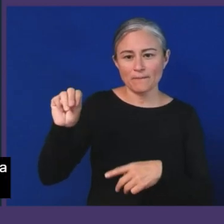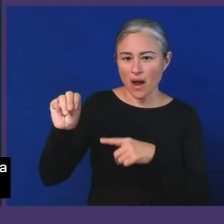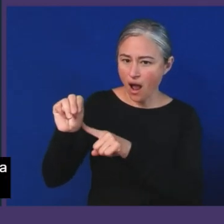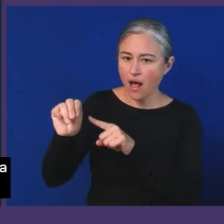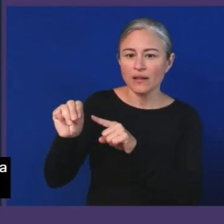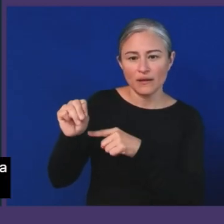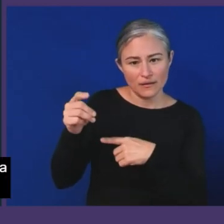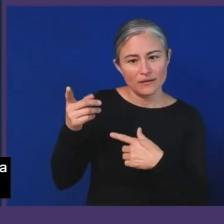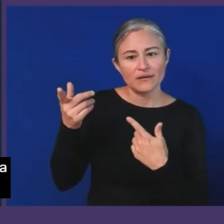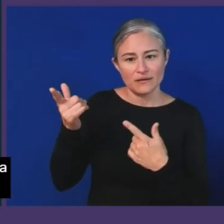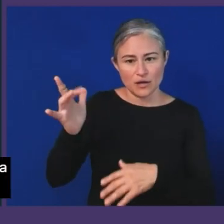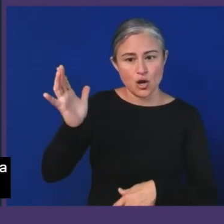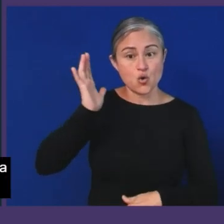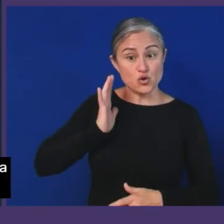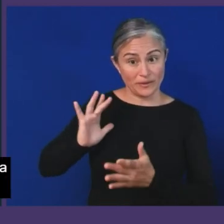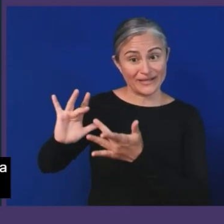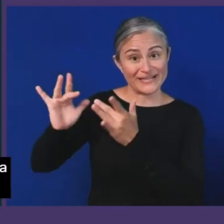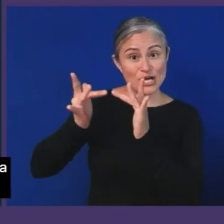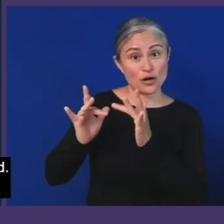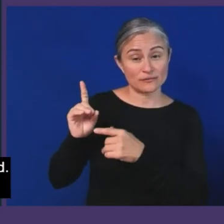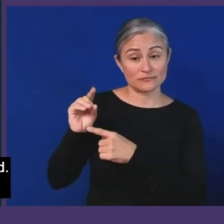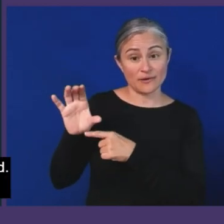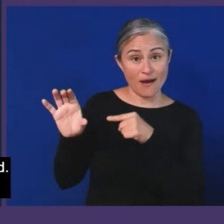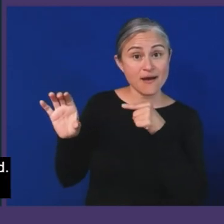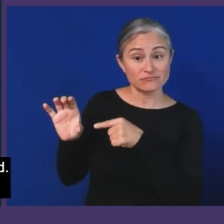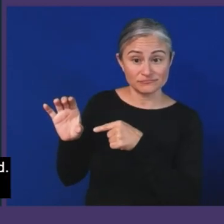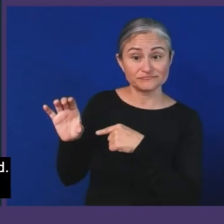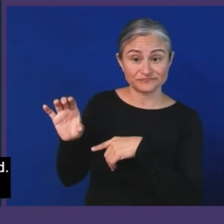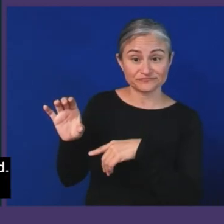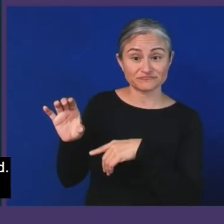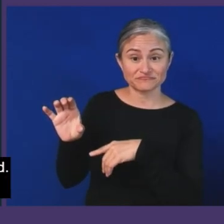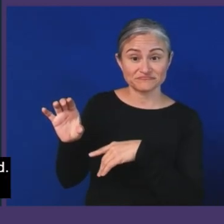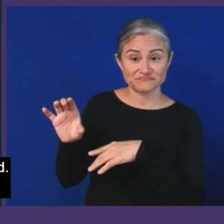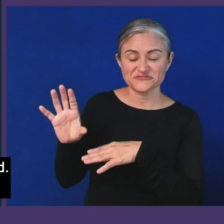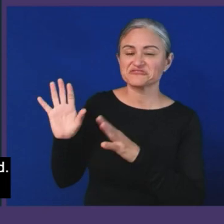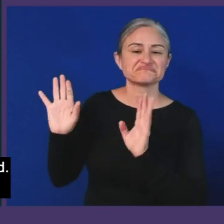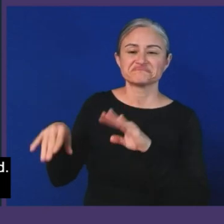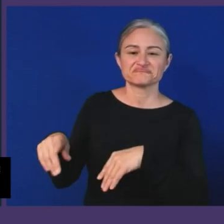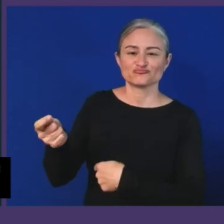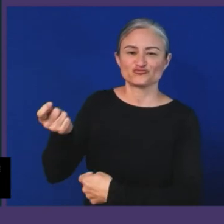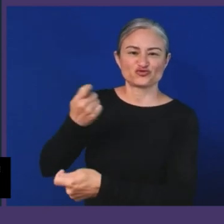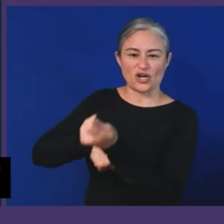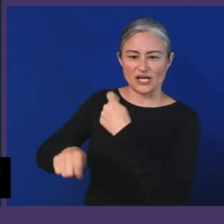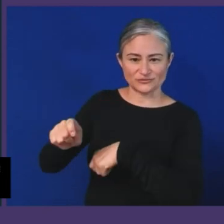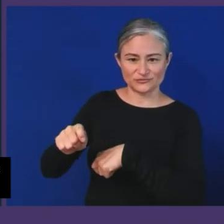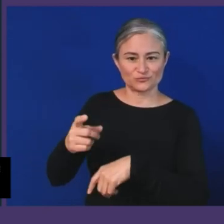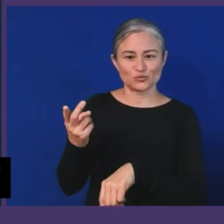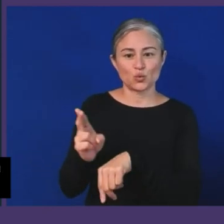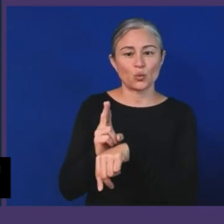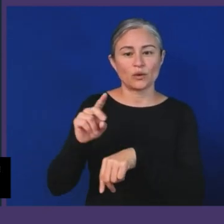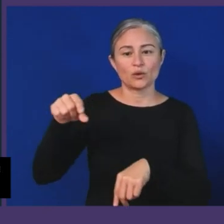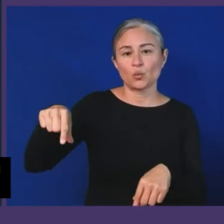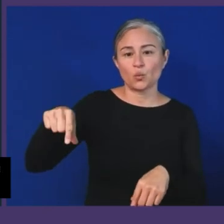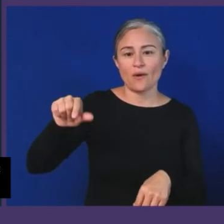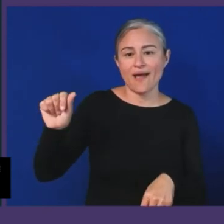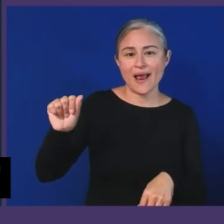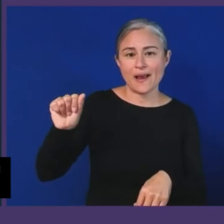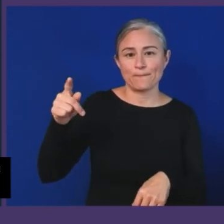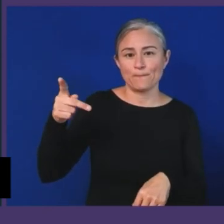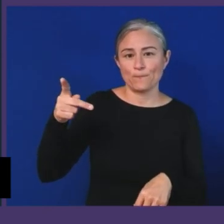low quality, for basically QA prompt response kind of data. And that is low quantity, high